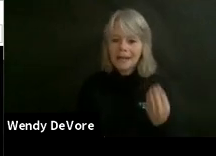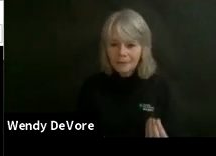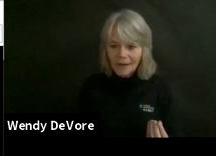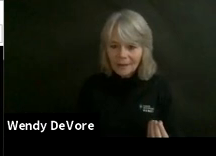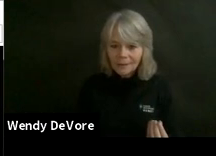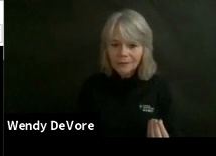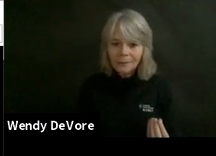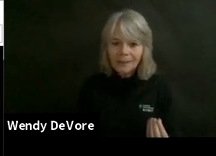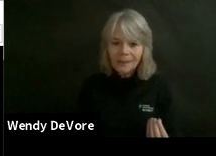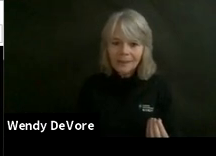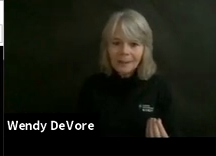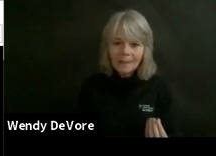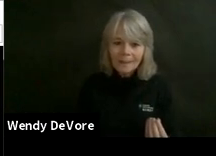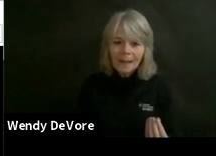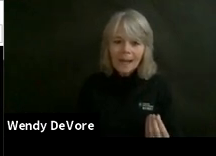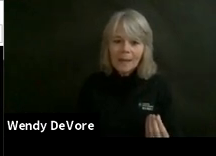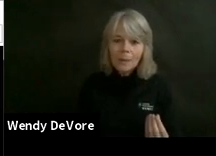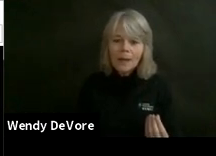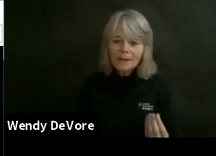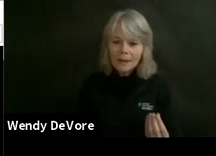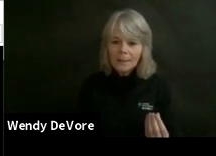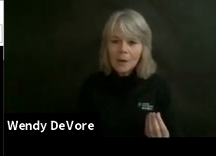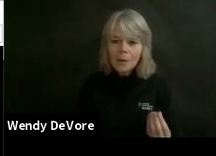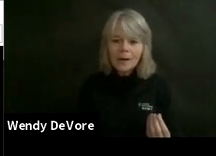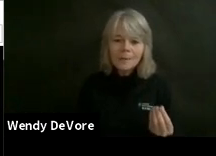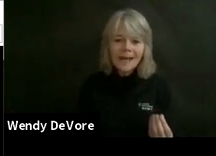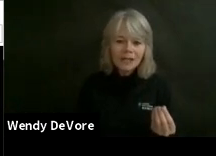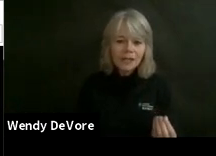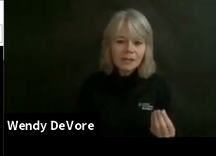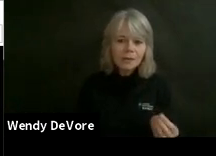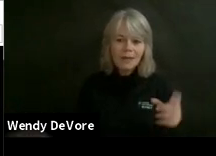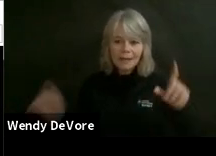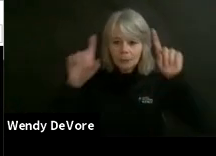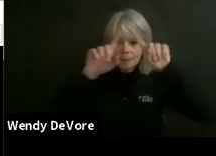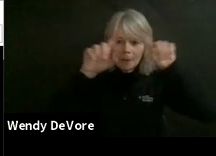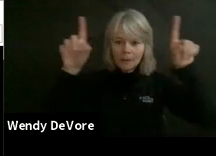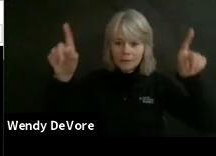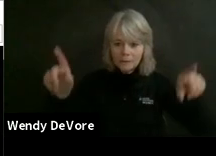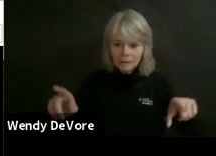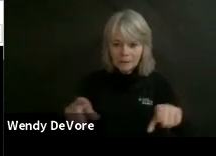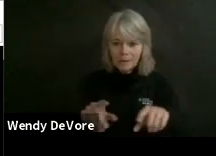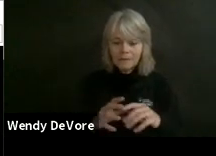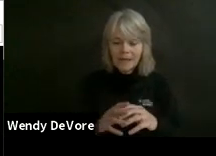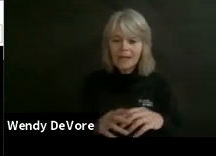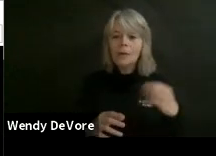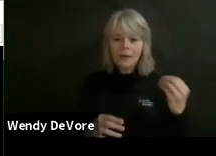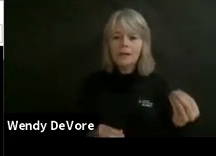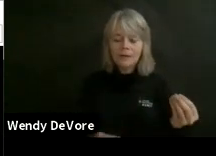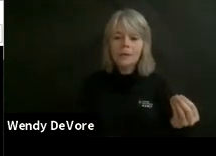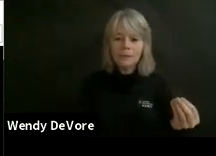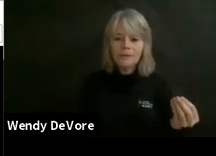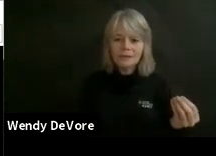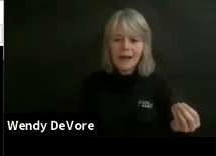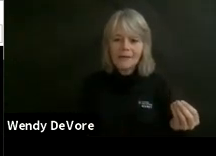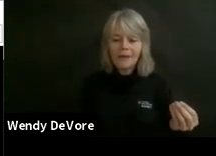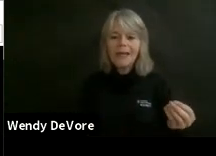you identify who's speaking. And what Omar may actually do in a remote setting or in